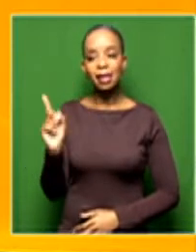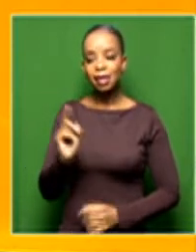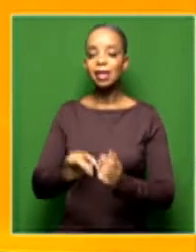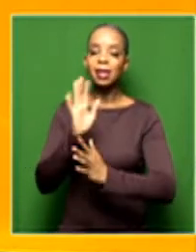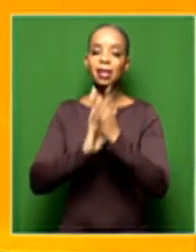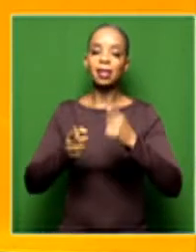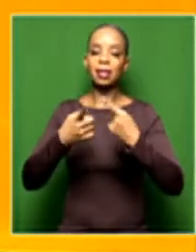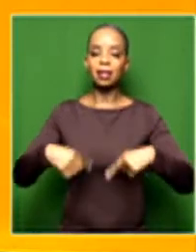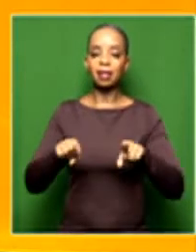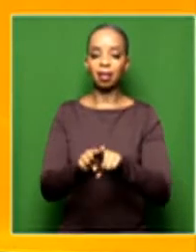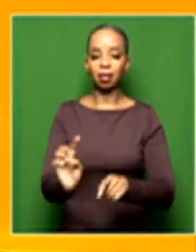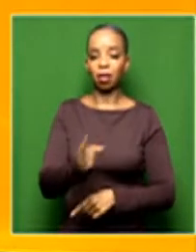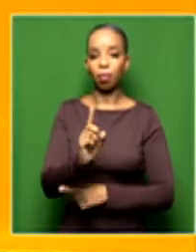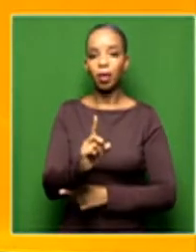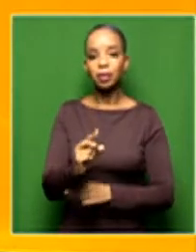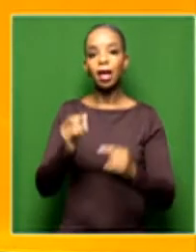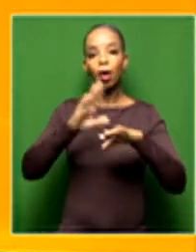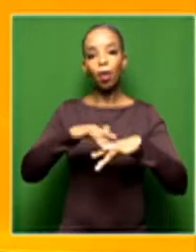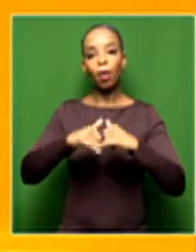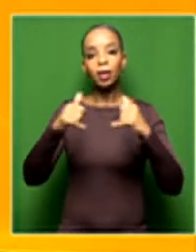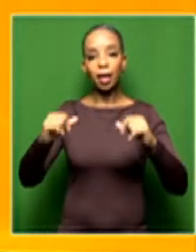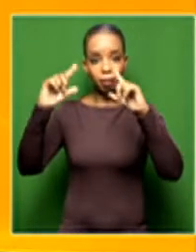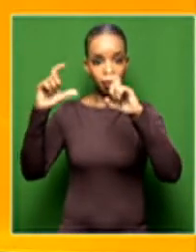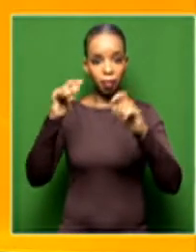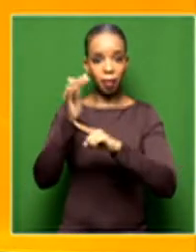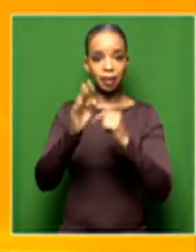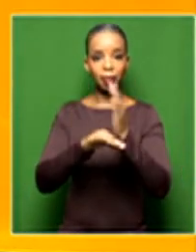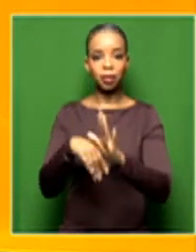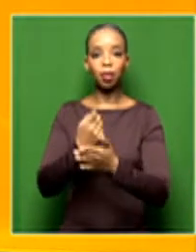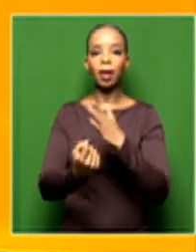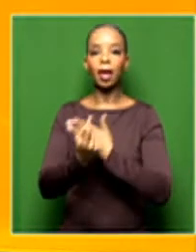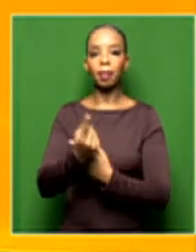exhibition Reclamation, which will be taking place at the 2020 National Arts Festival.